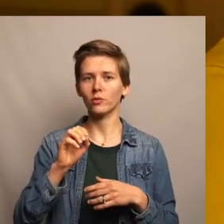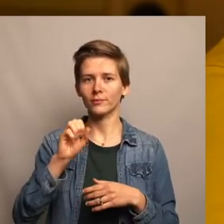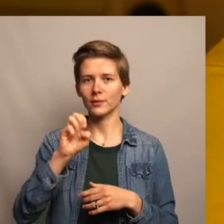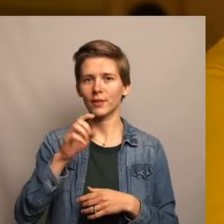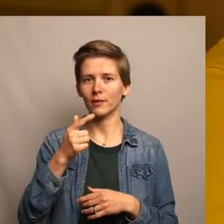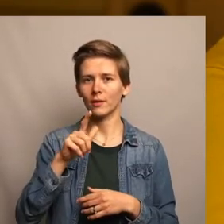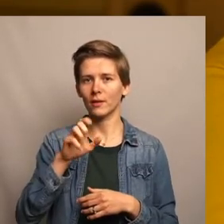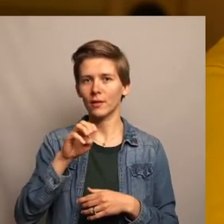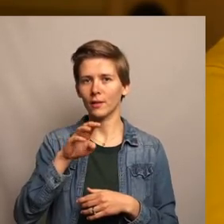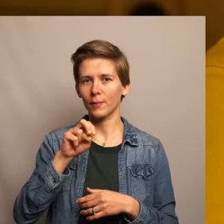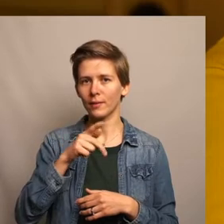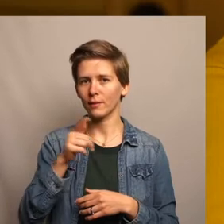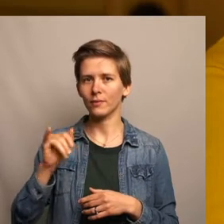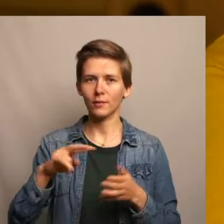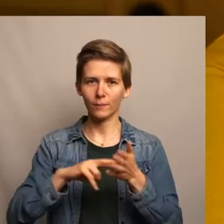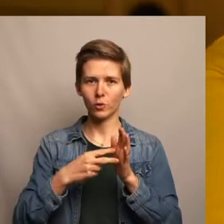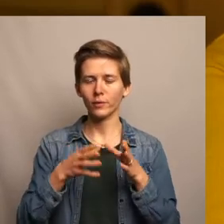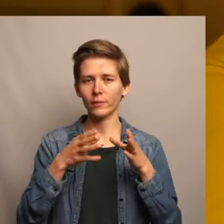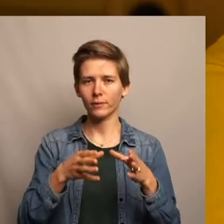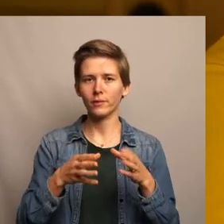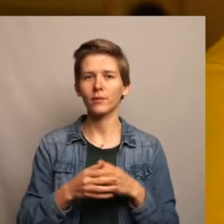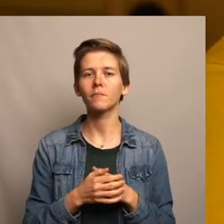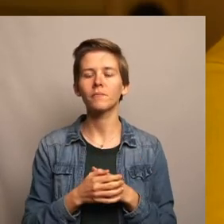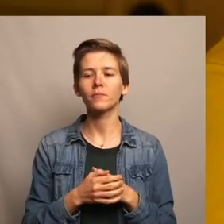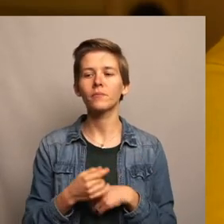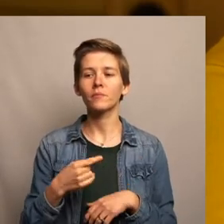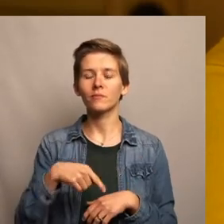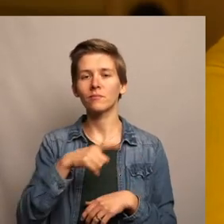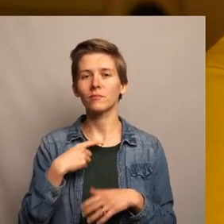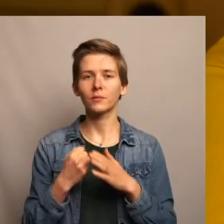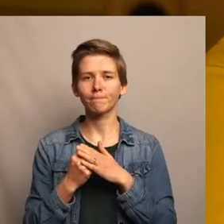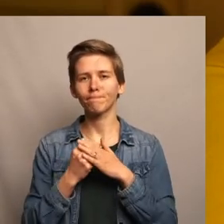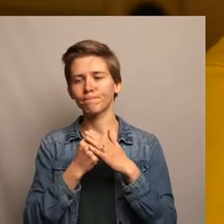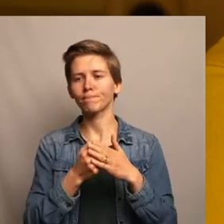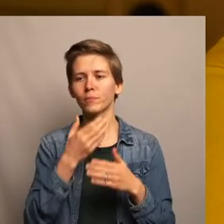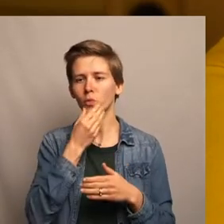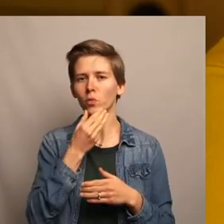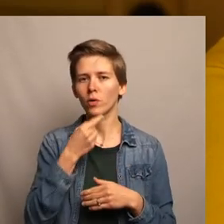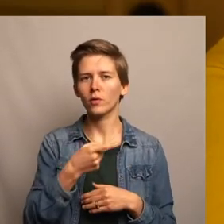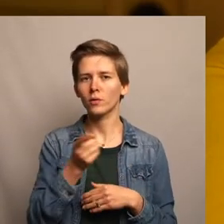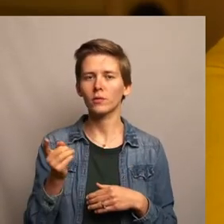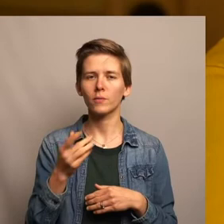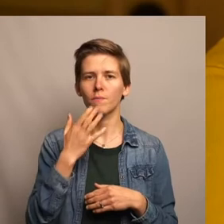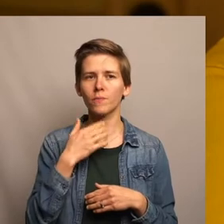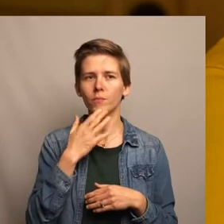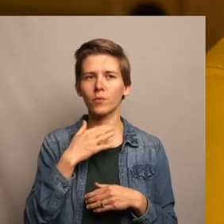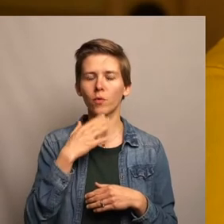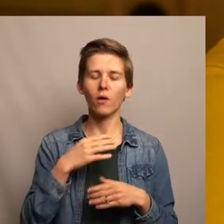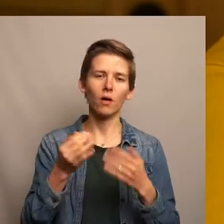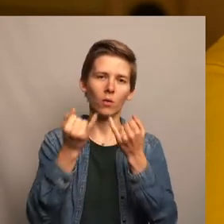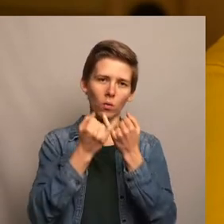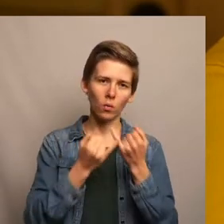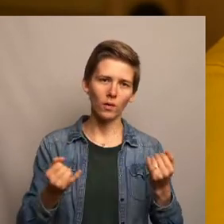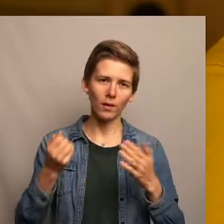what I do, we are working and supporting youth who are facing honor-related violence inside their